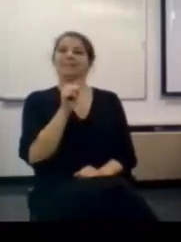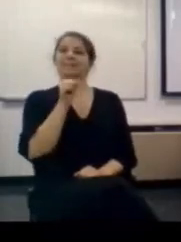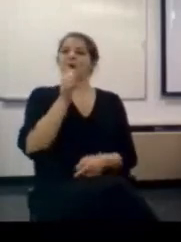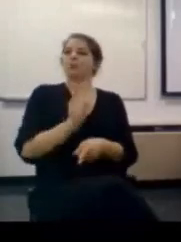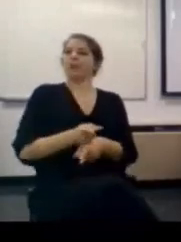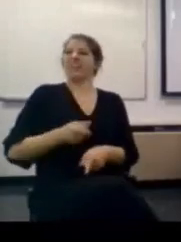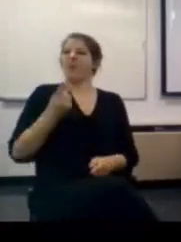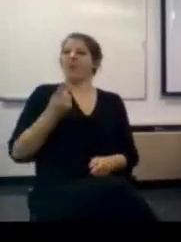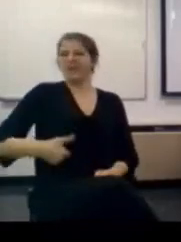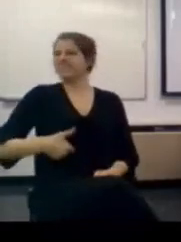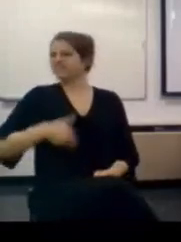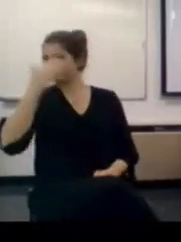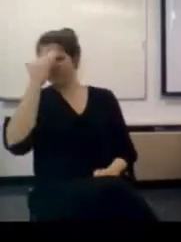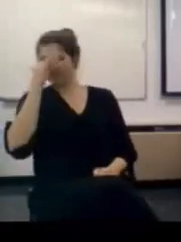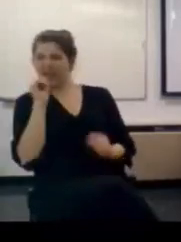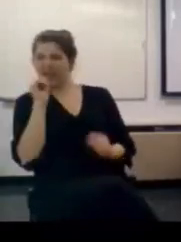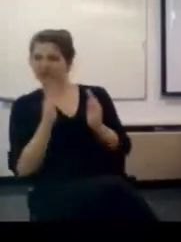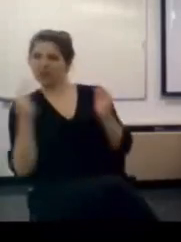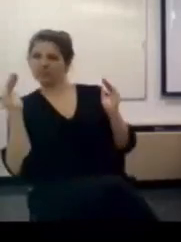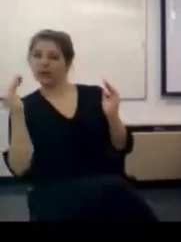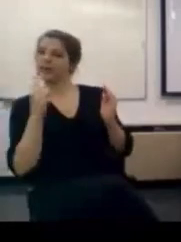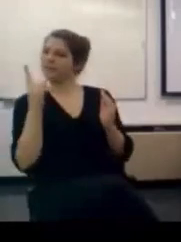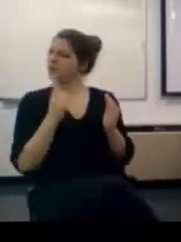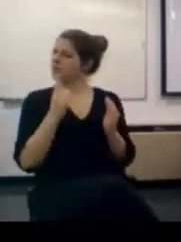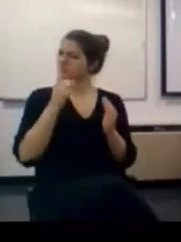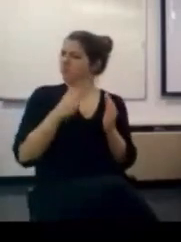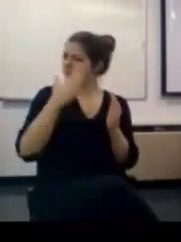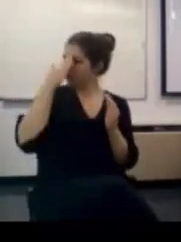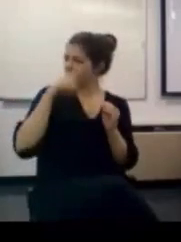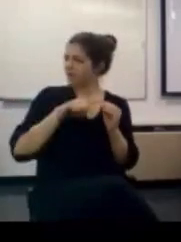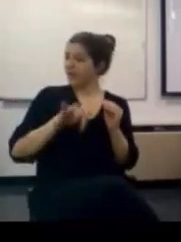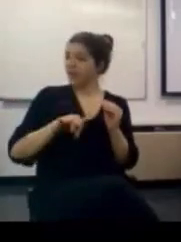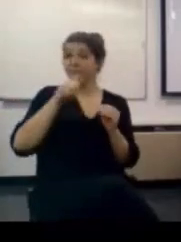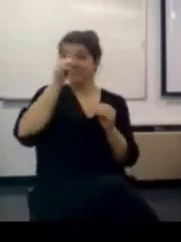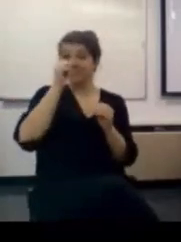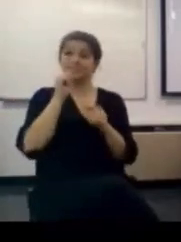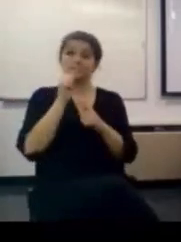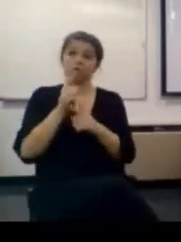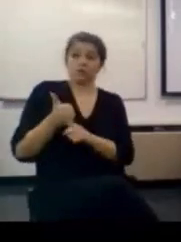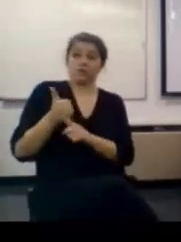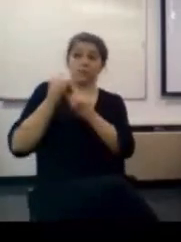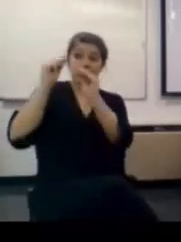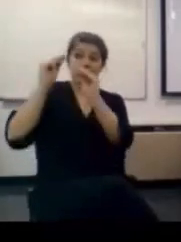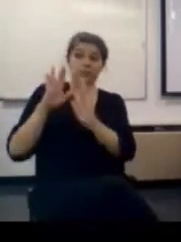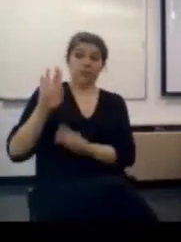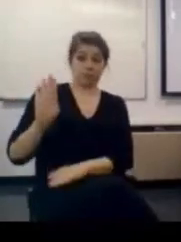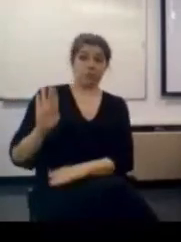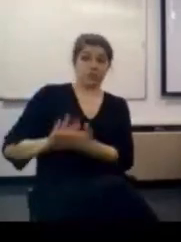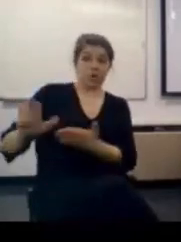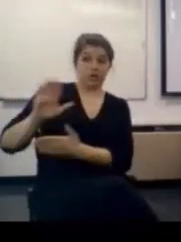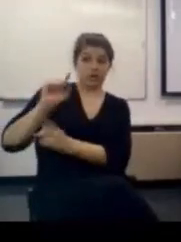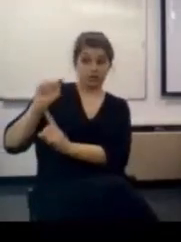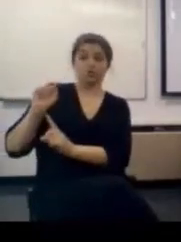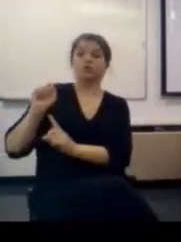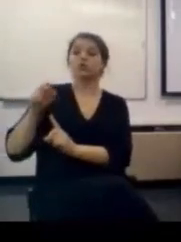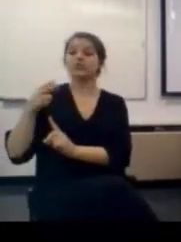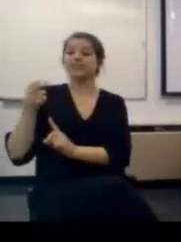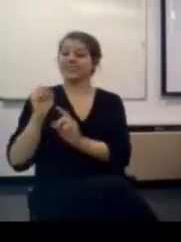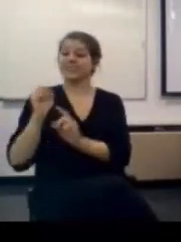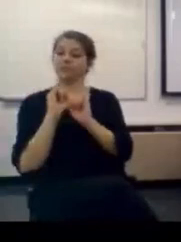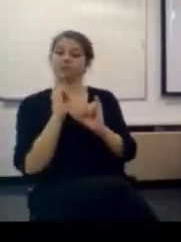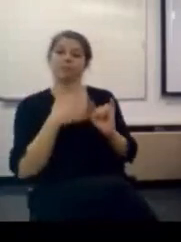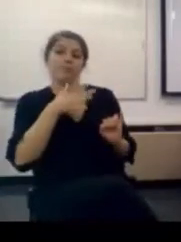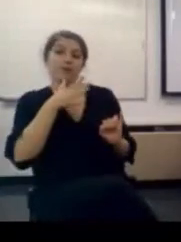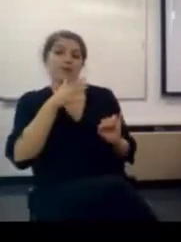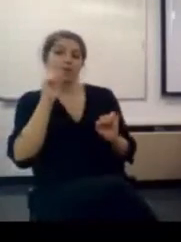you know, that's not right or that's not just. And I never really thought about it. And my sister, who's actually a professor at Brooklyn